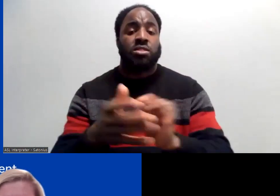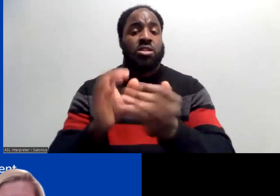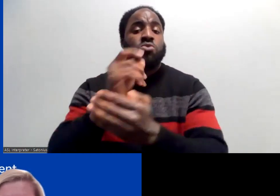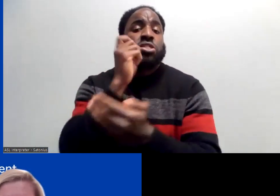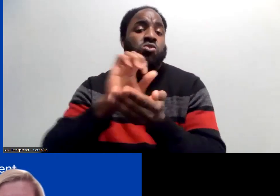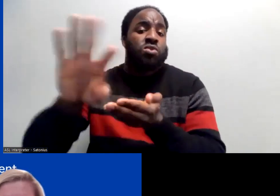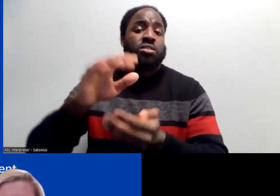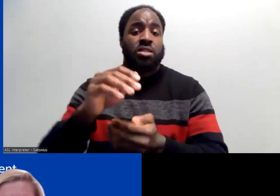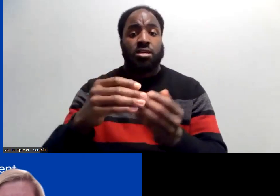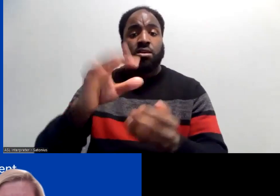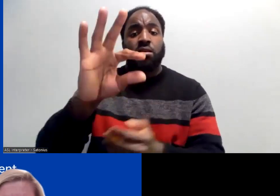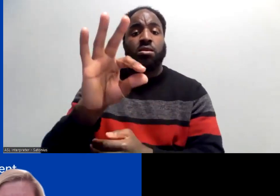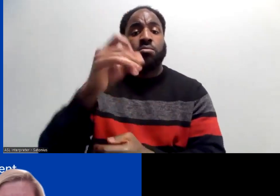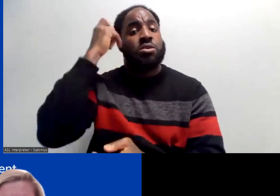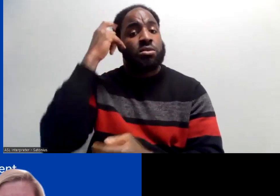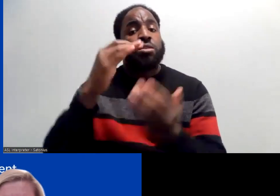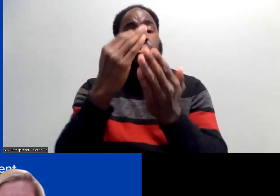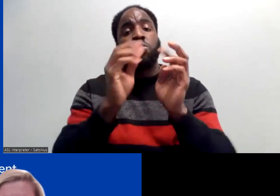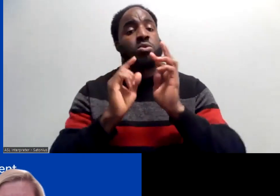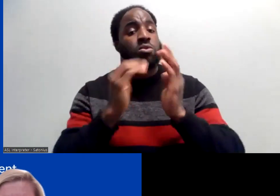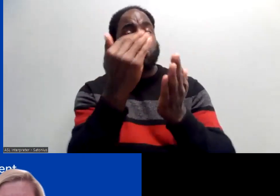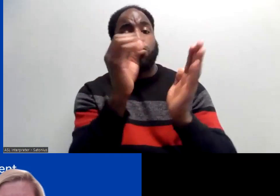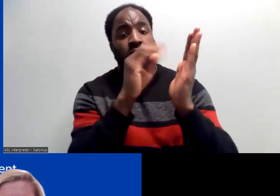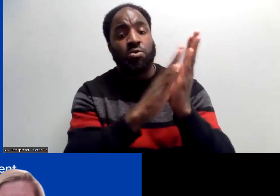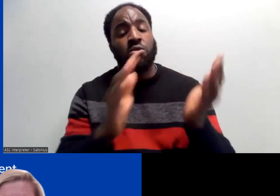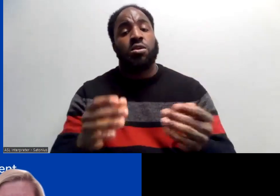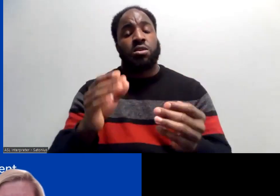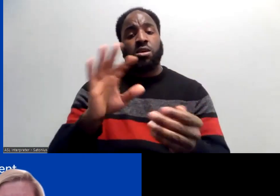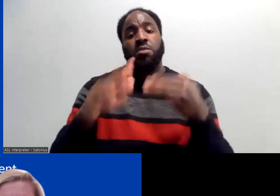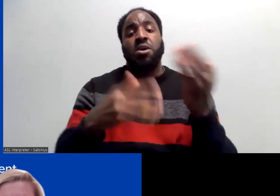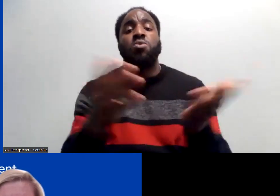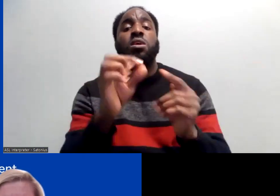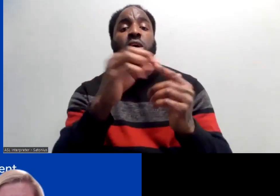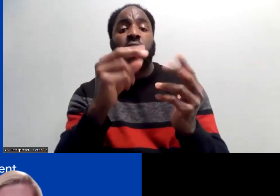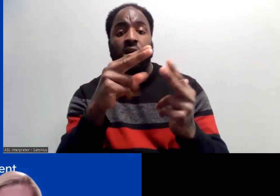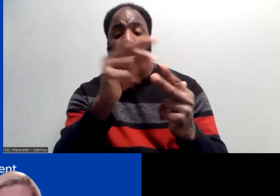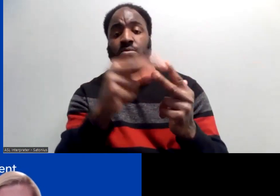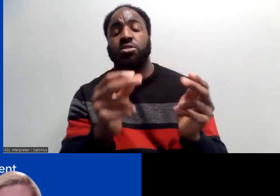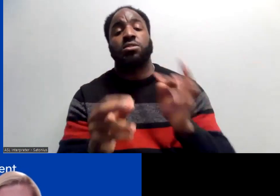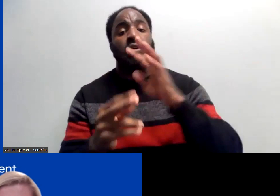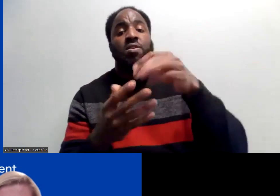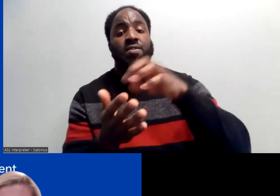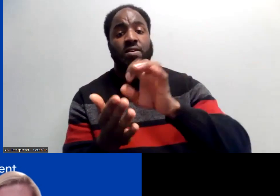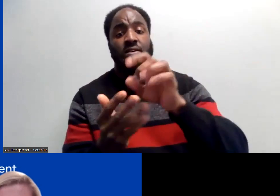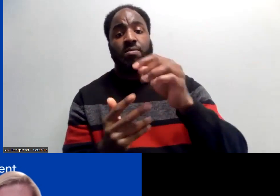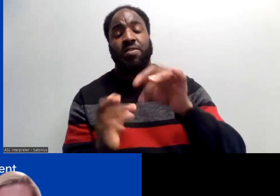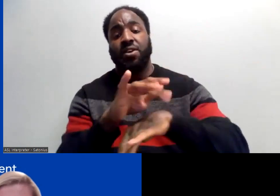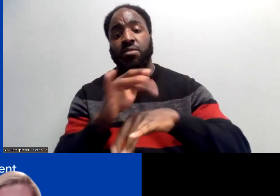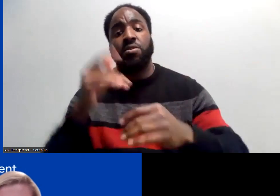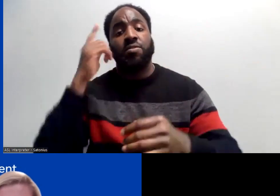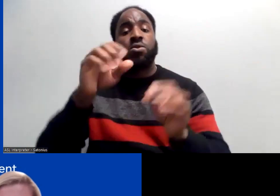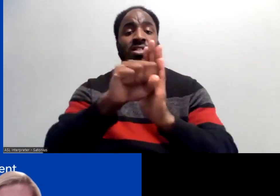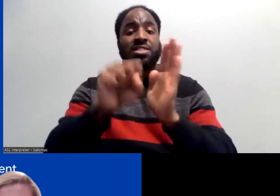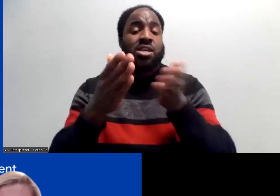report on what are some options for developing a statewide LTSS benefit. What